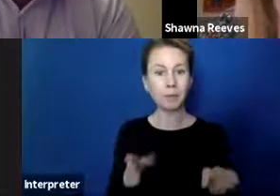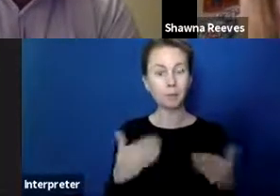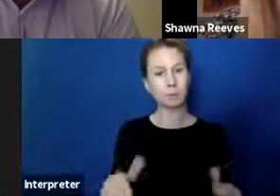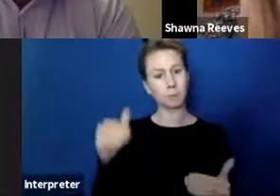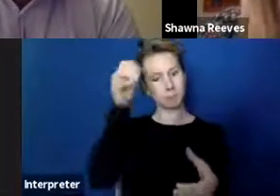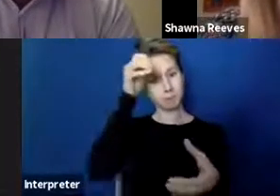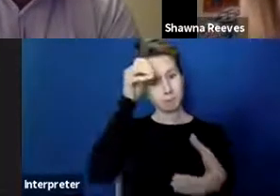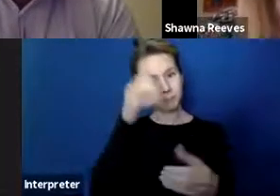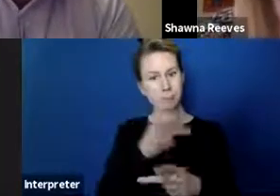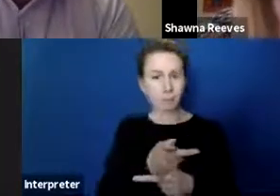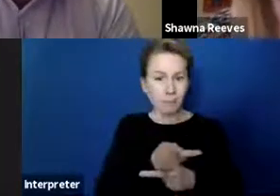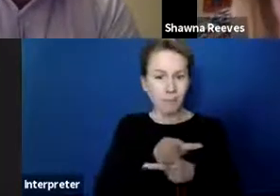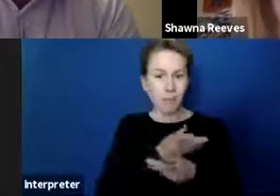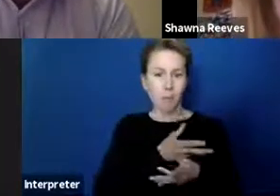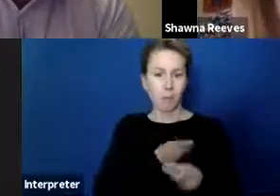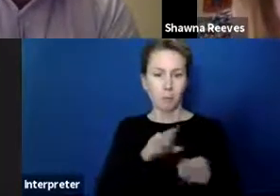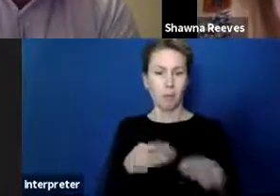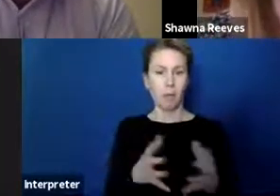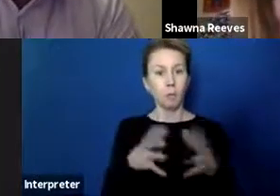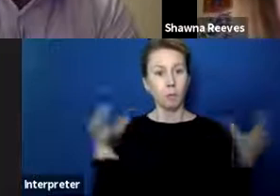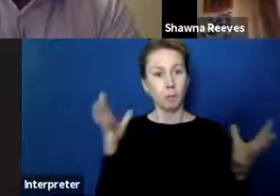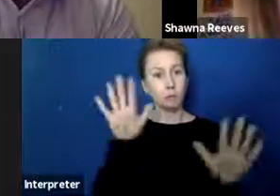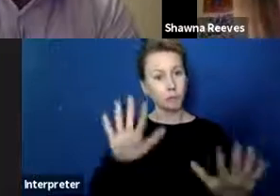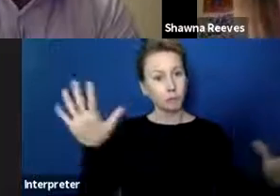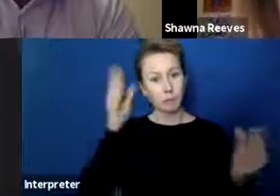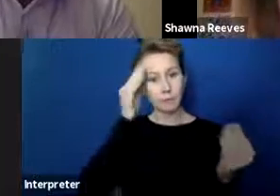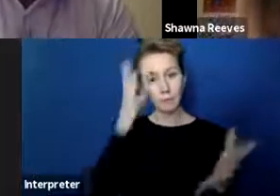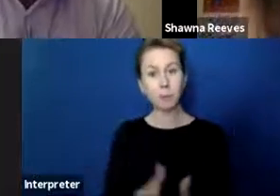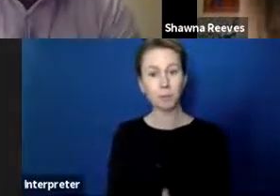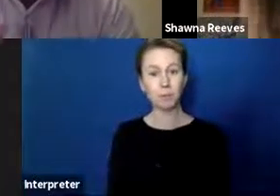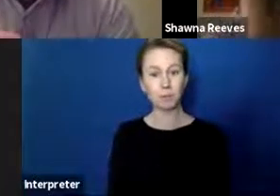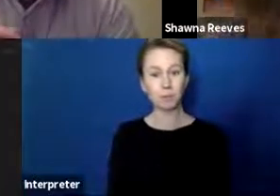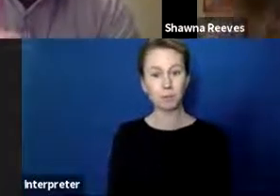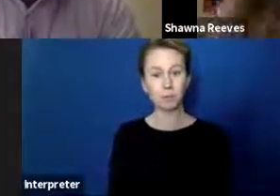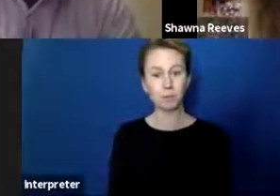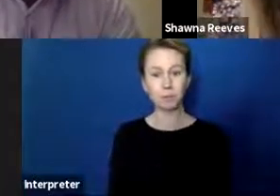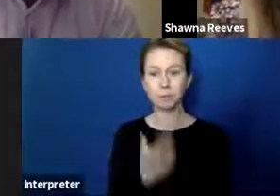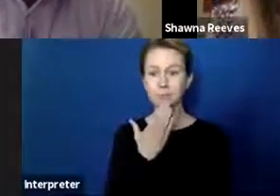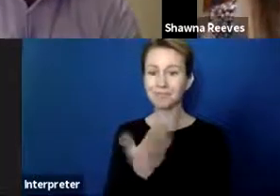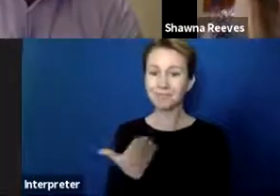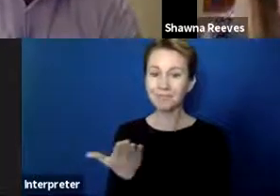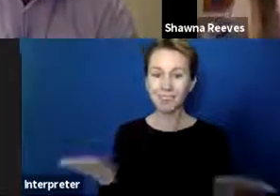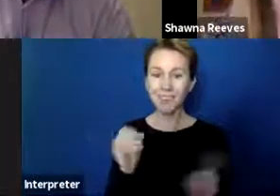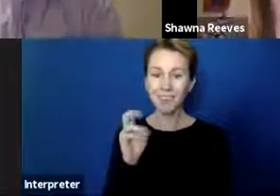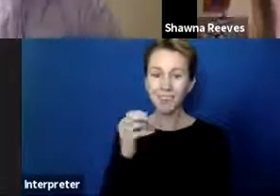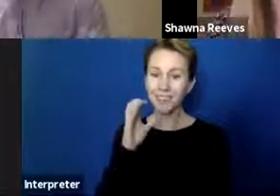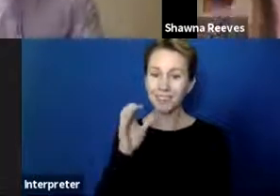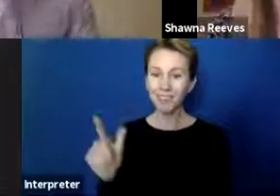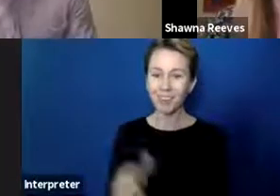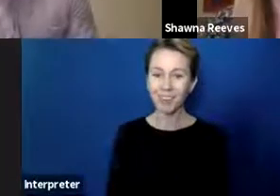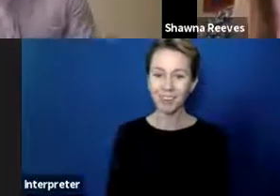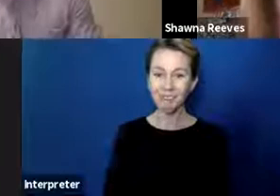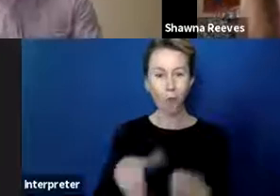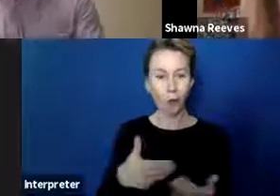eap@ioaging.org, and we will try to answer those questions, and we will also be following up with some links